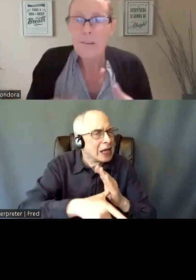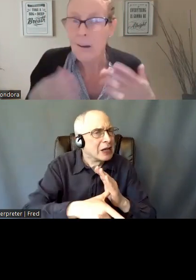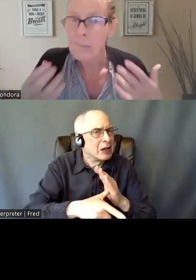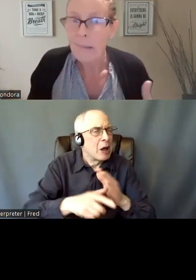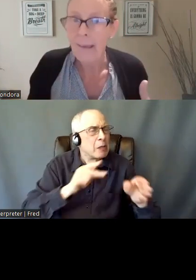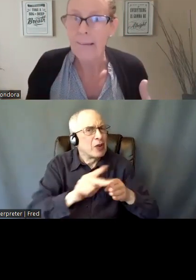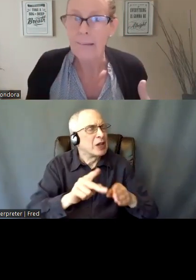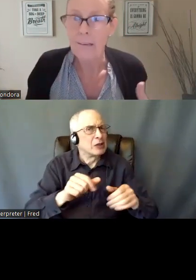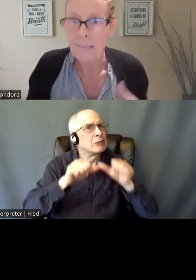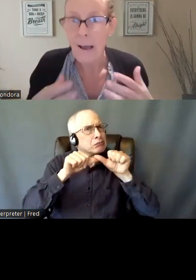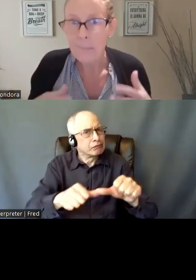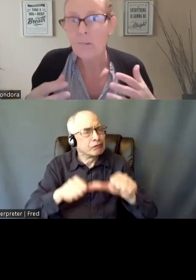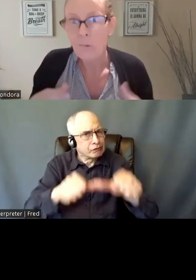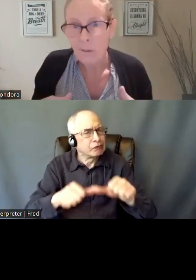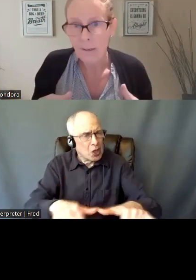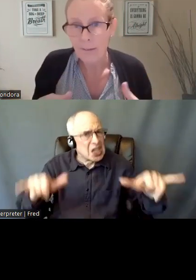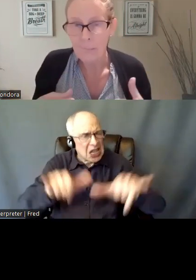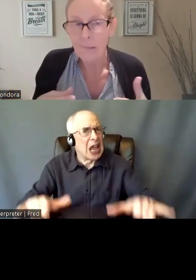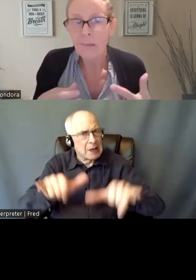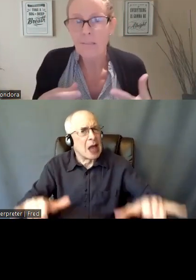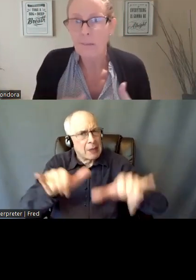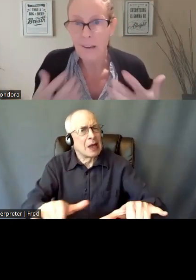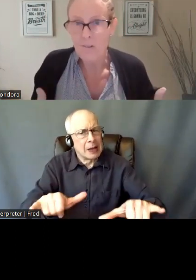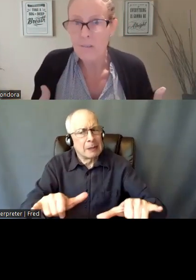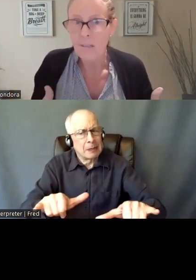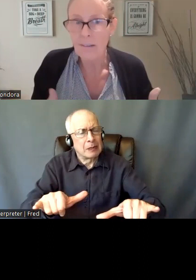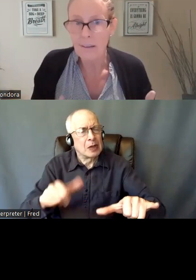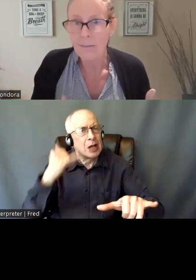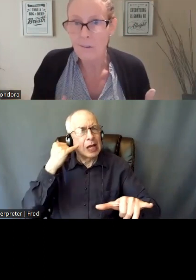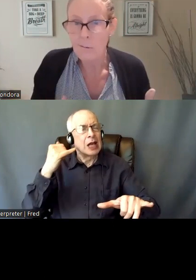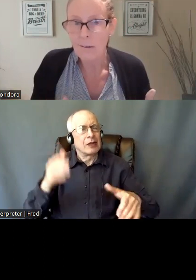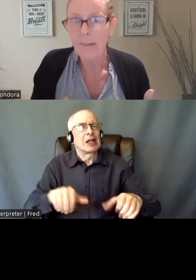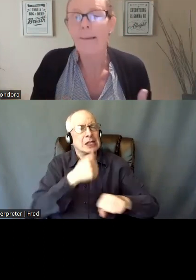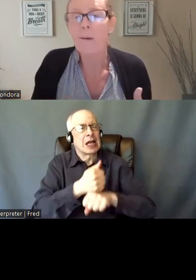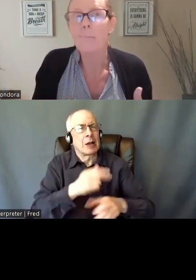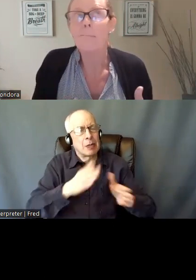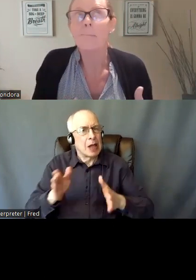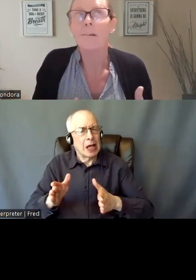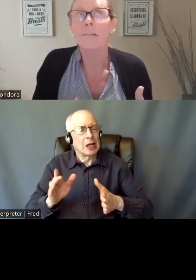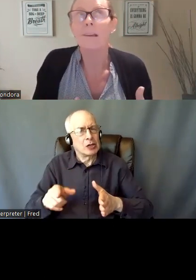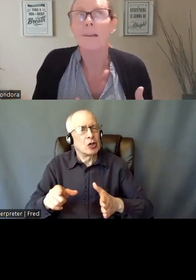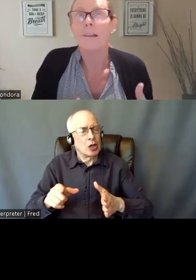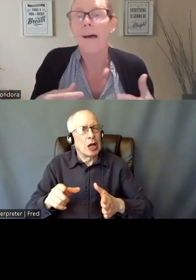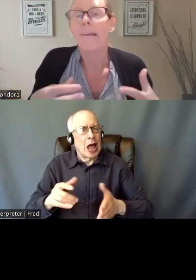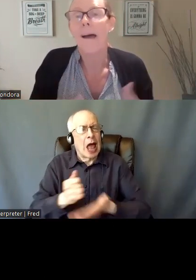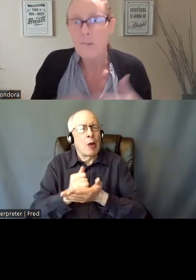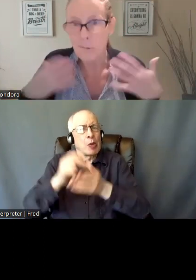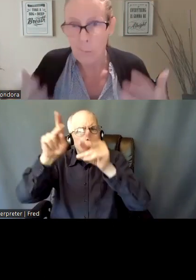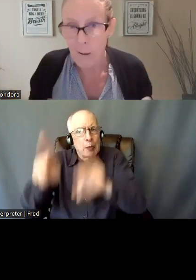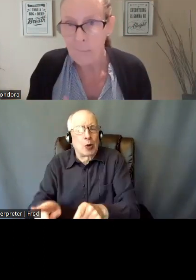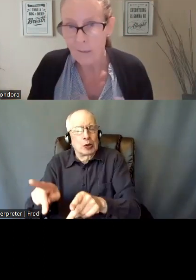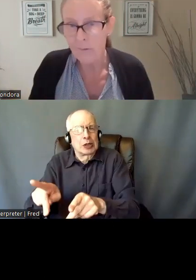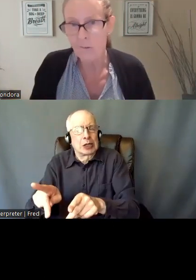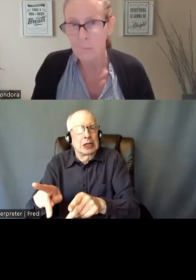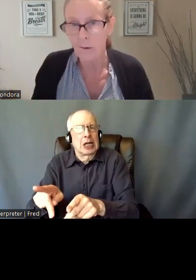the creation of the plan is an opportunity to build self-agency in the individual and to help them build that